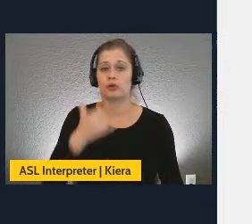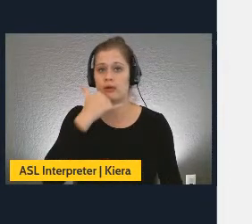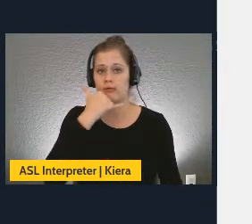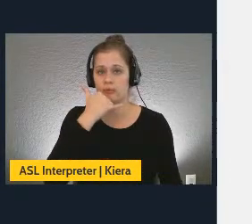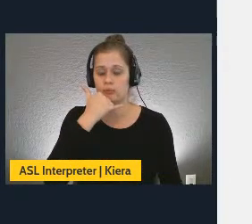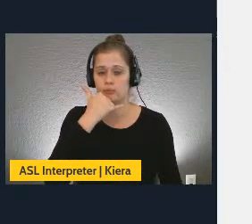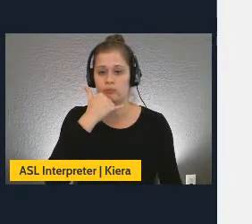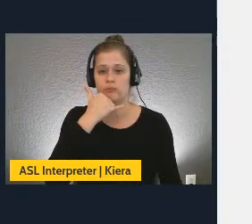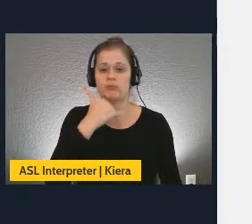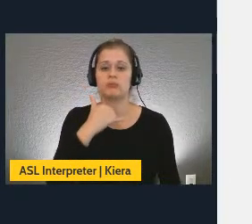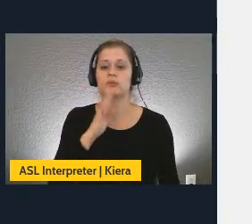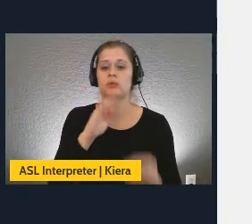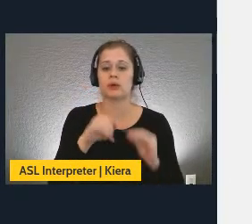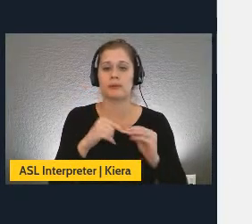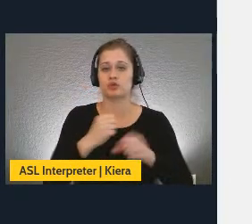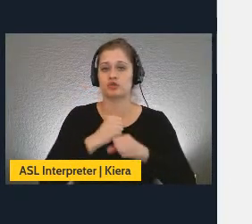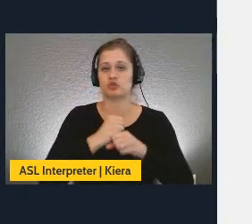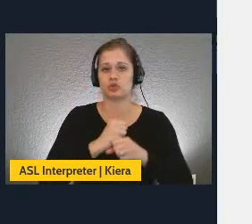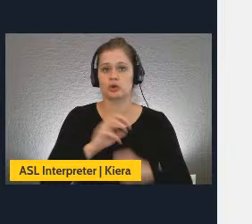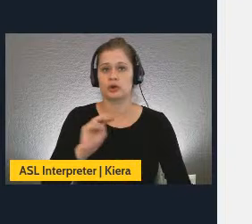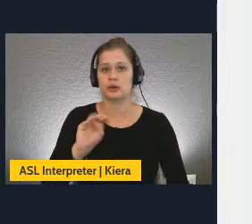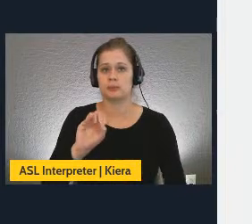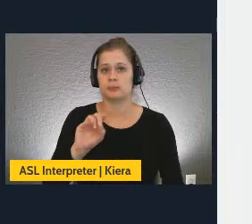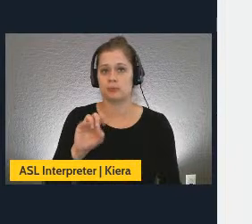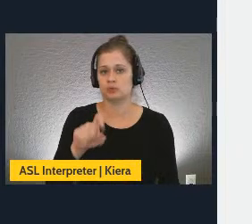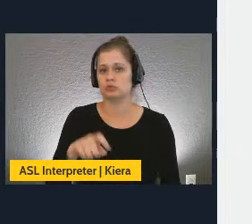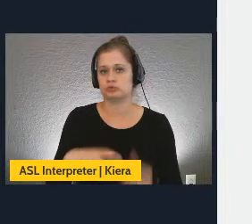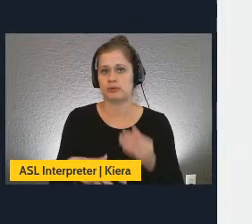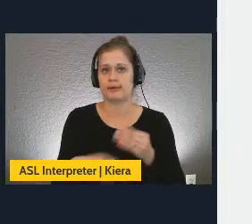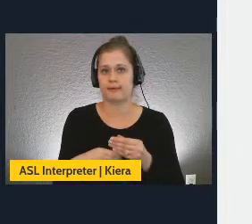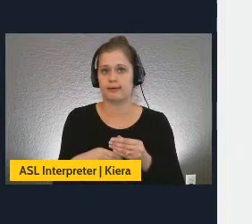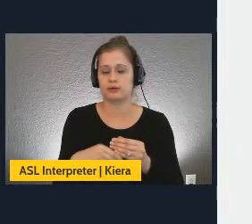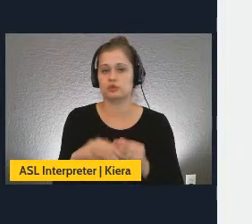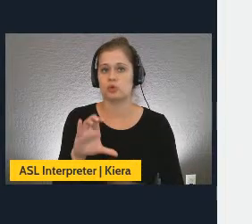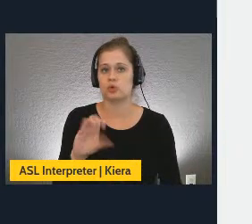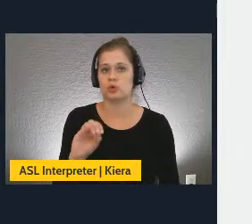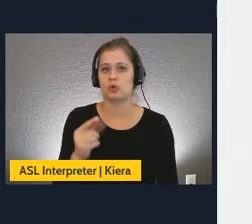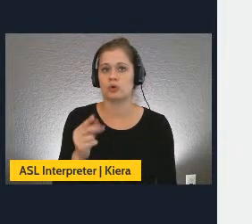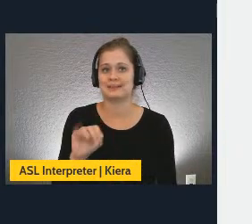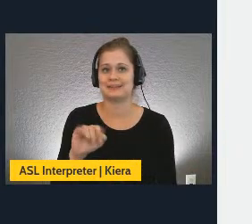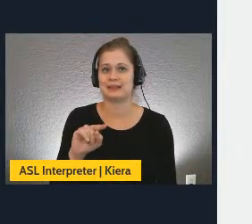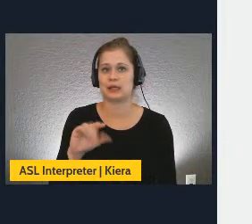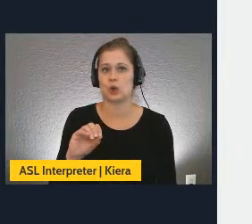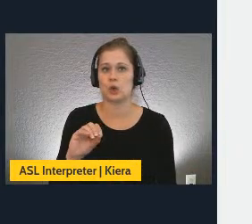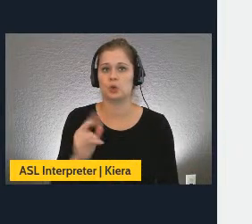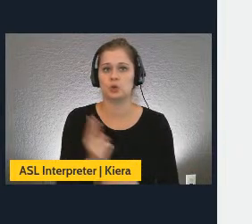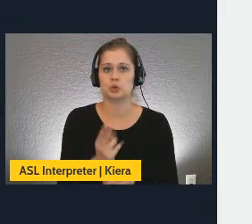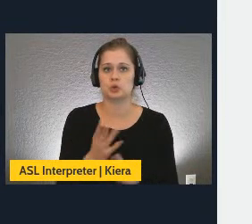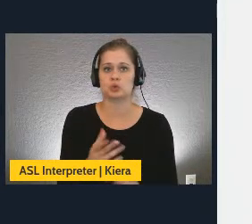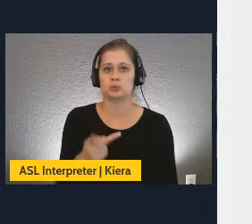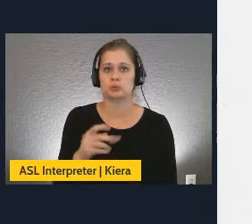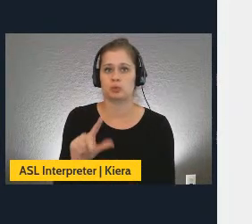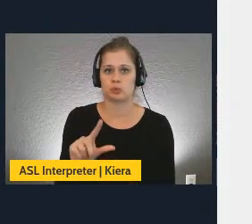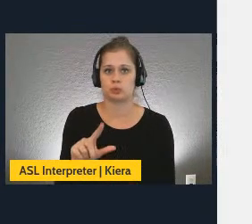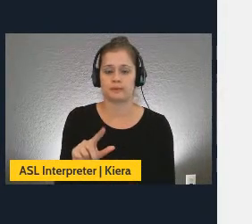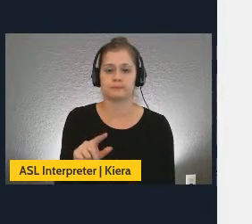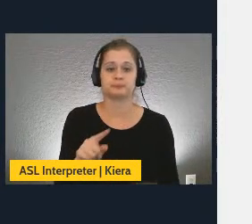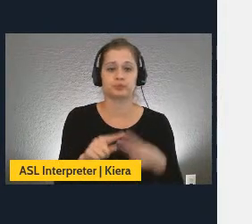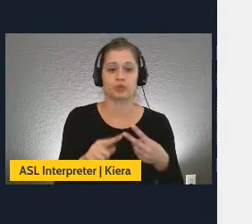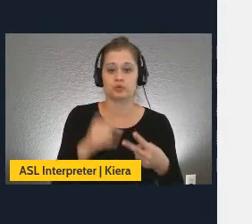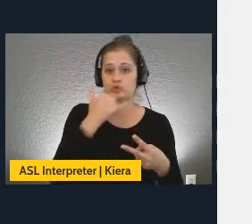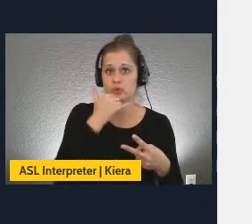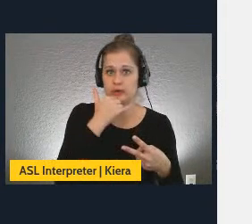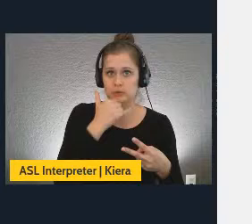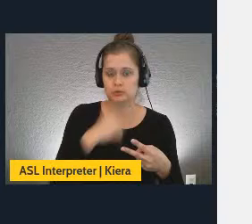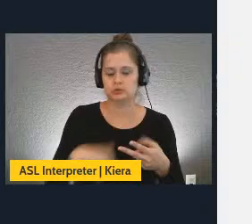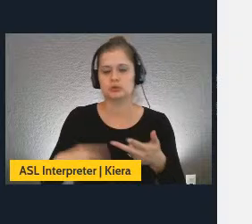a security mode that you should add to your Cognito user pool. So 2 errors and a warning. So what do we do now?